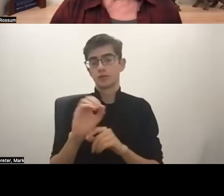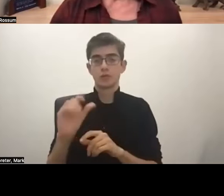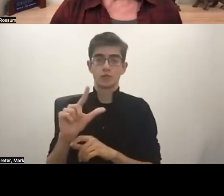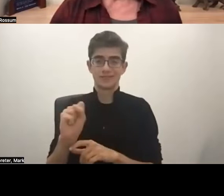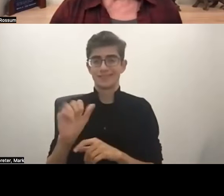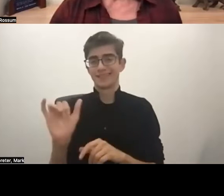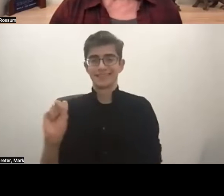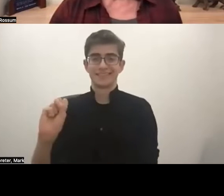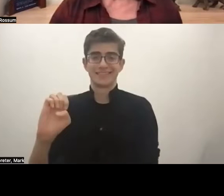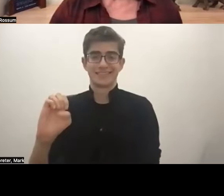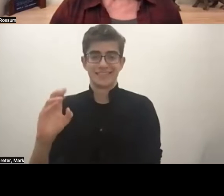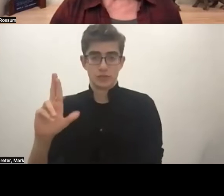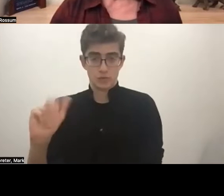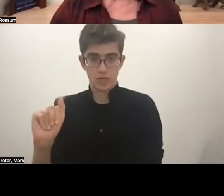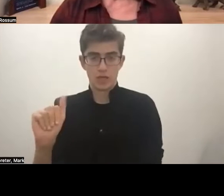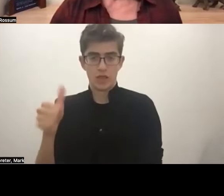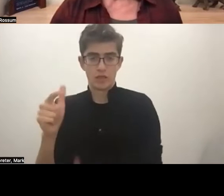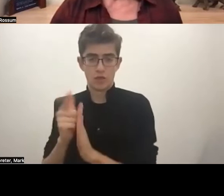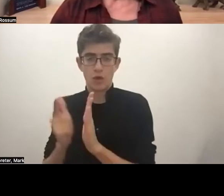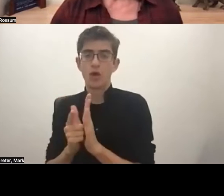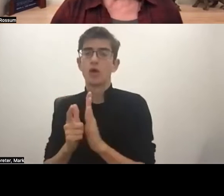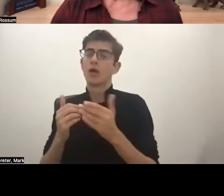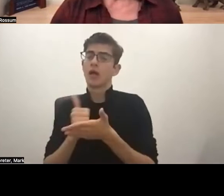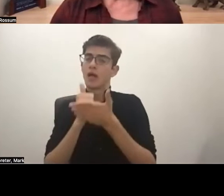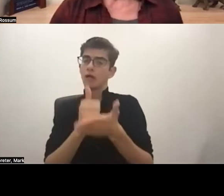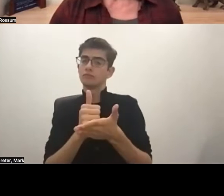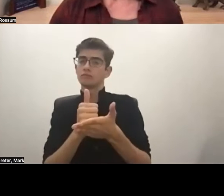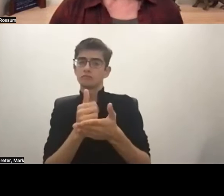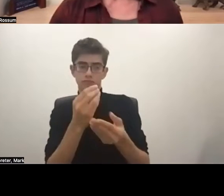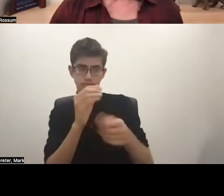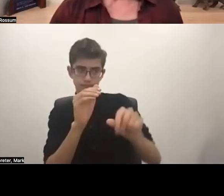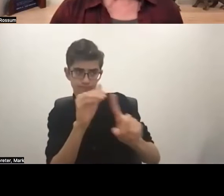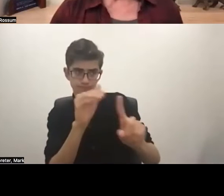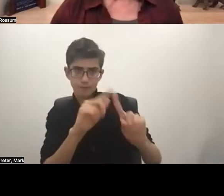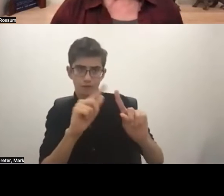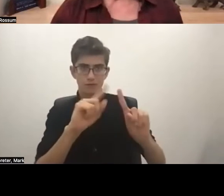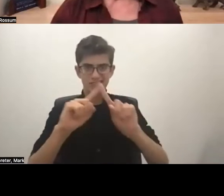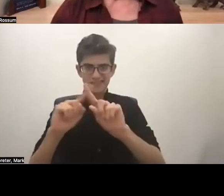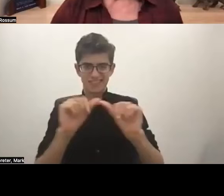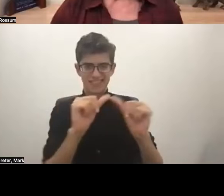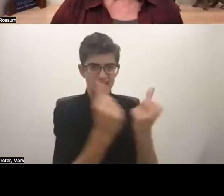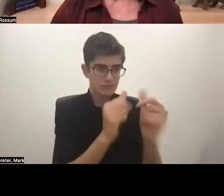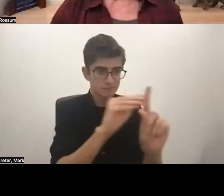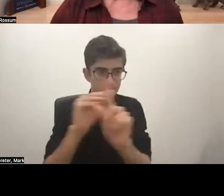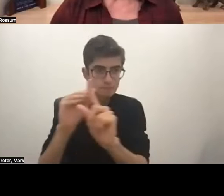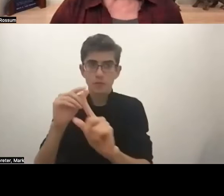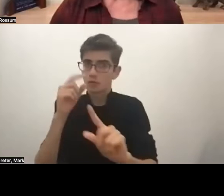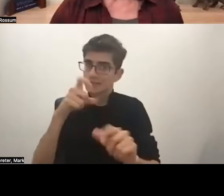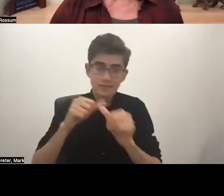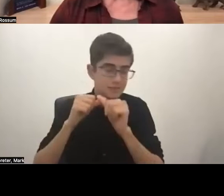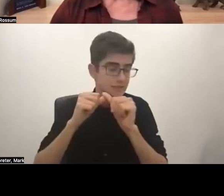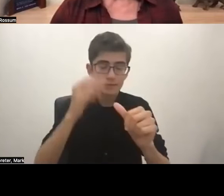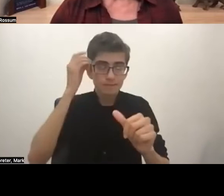to emphasize that agencies, when they engage in actions throughout the state, really do need to consider environmental harms